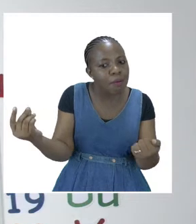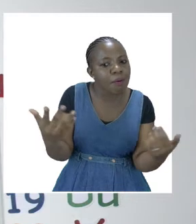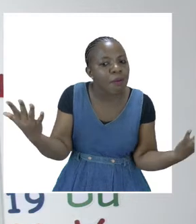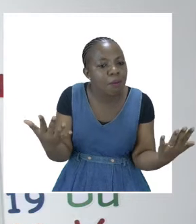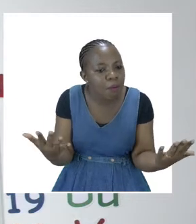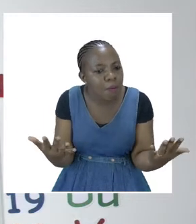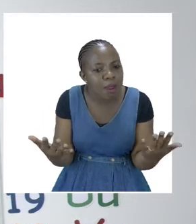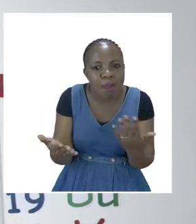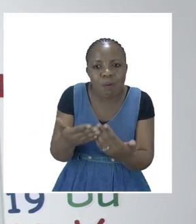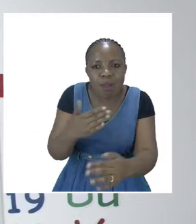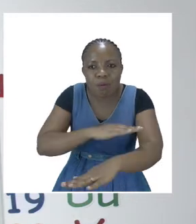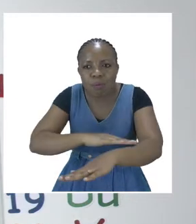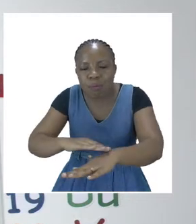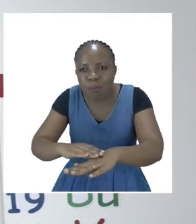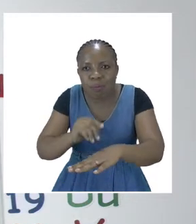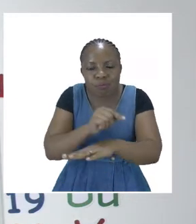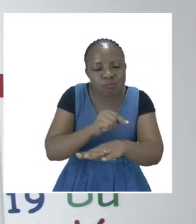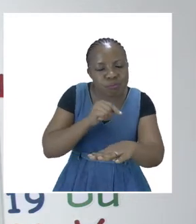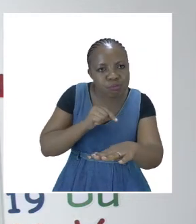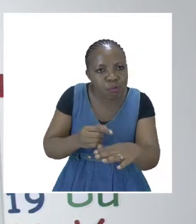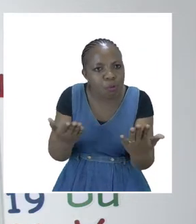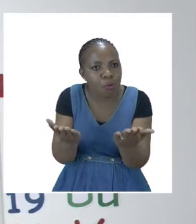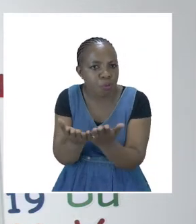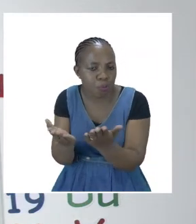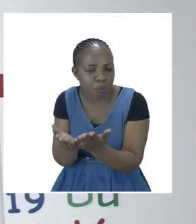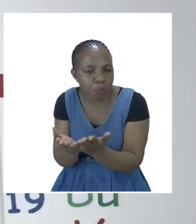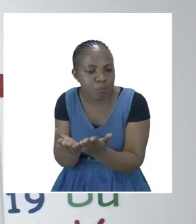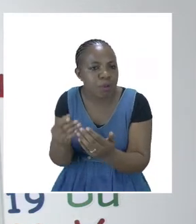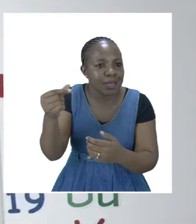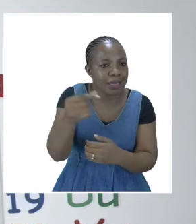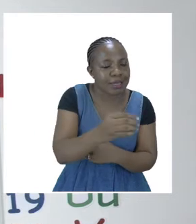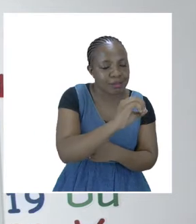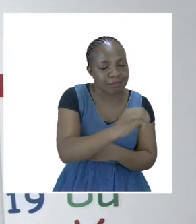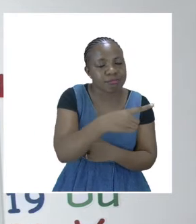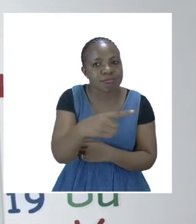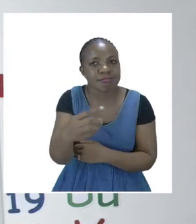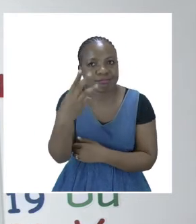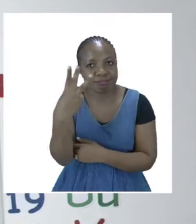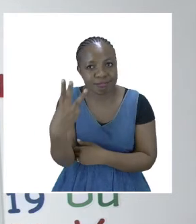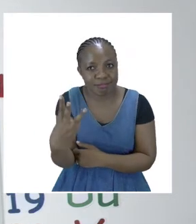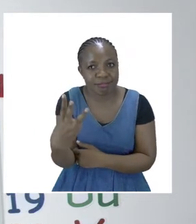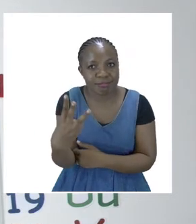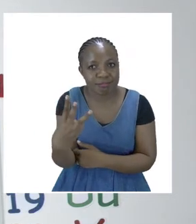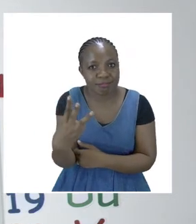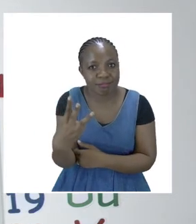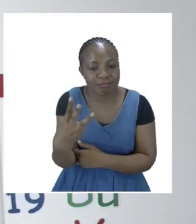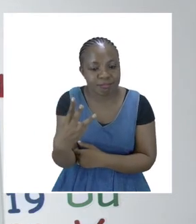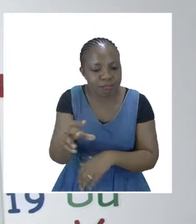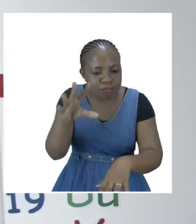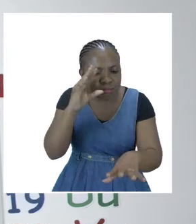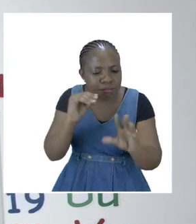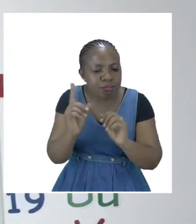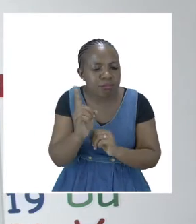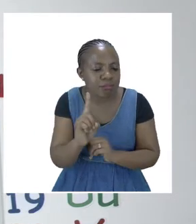to Thursday for pre-primary up until grade 3. The lessons are for listening